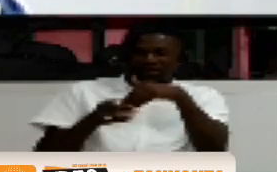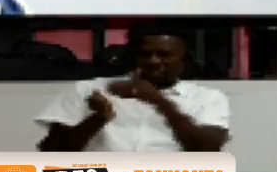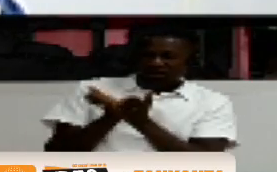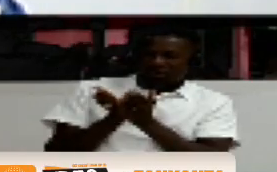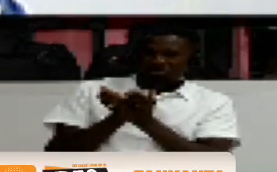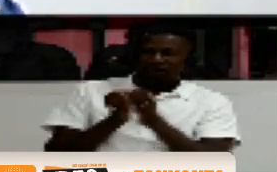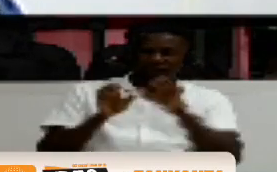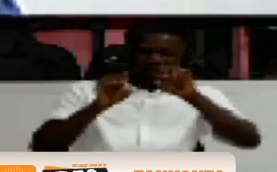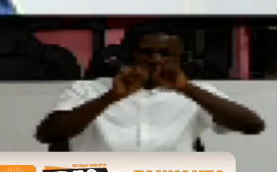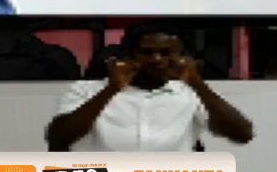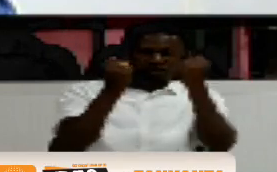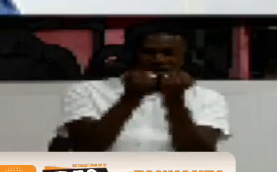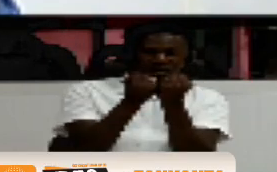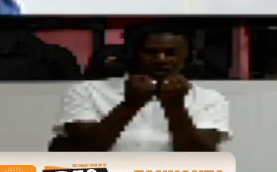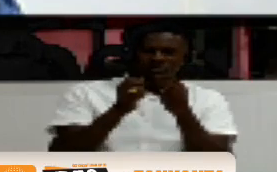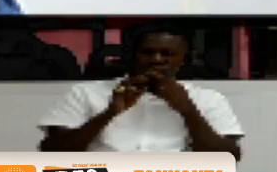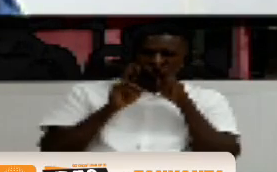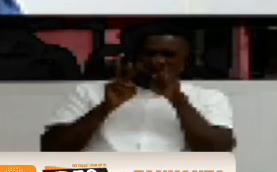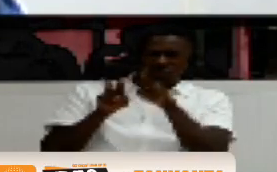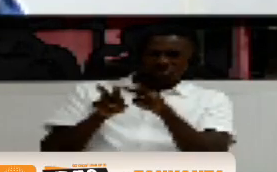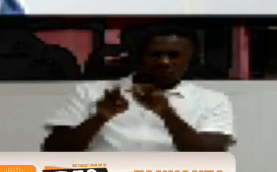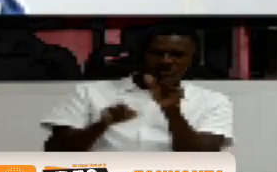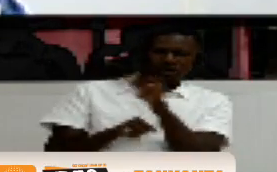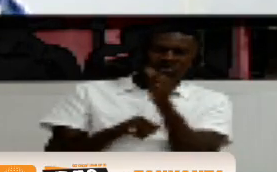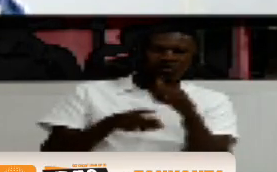who looked at the other way,